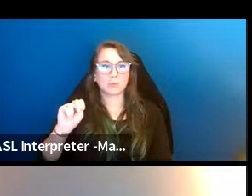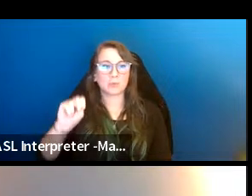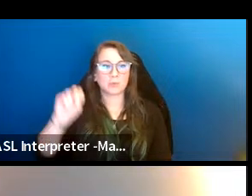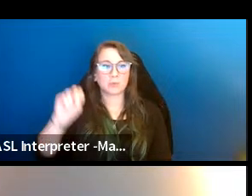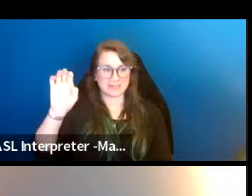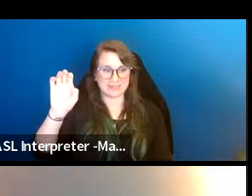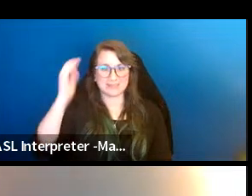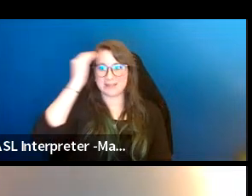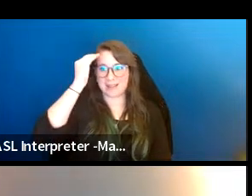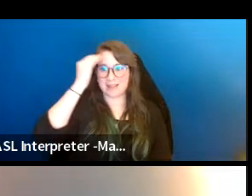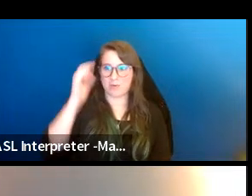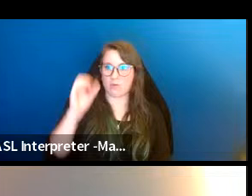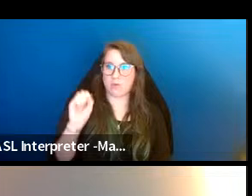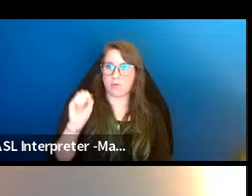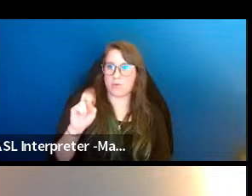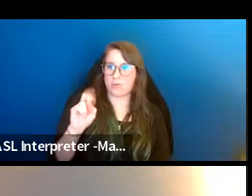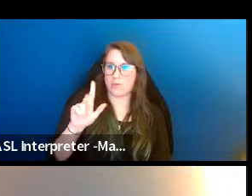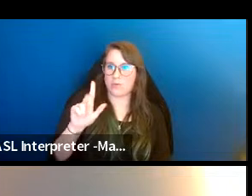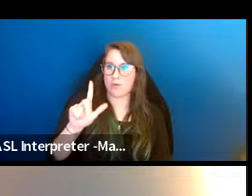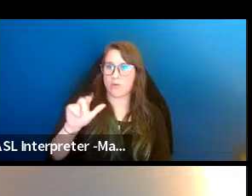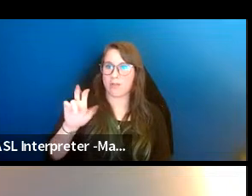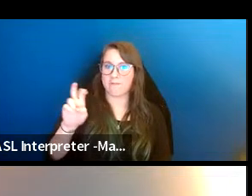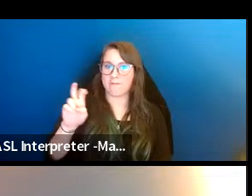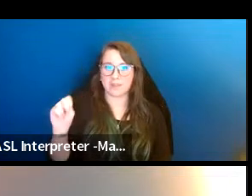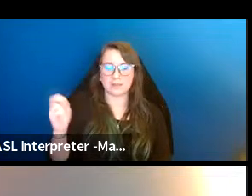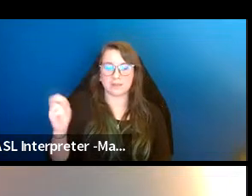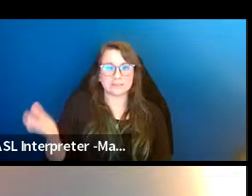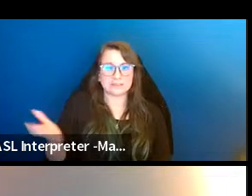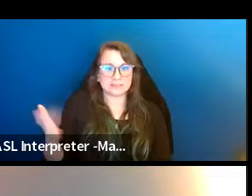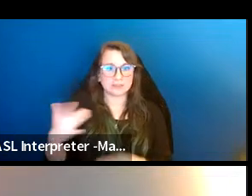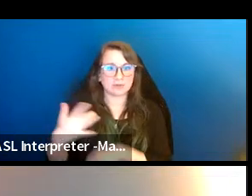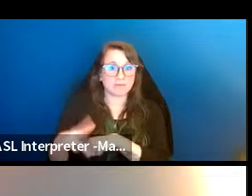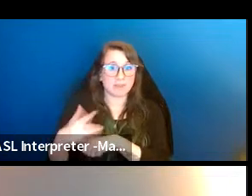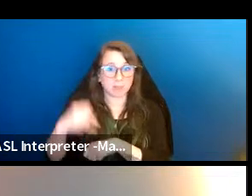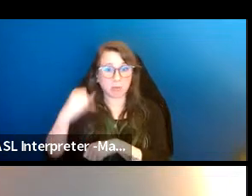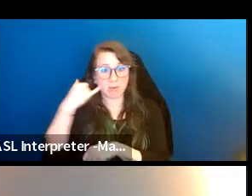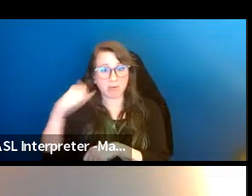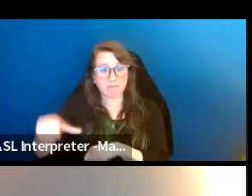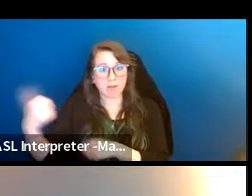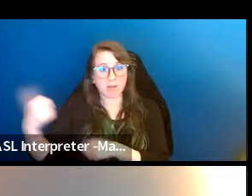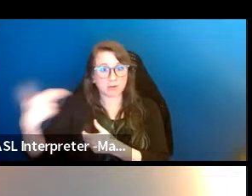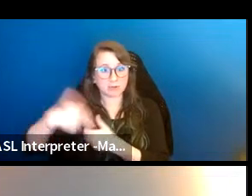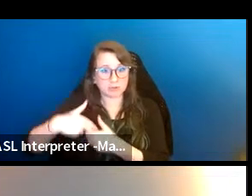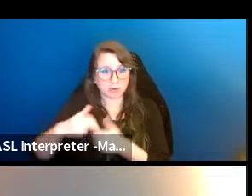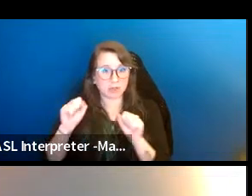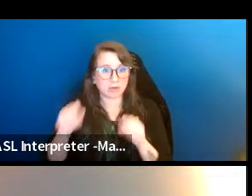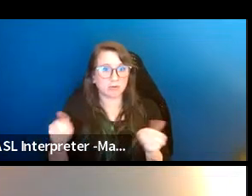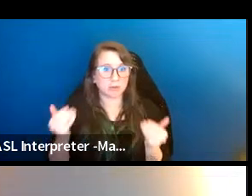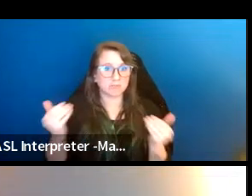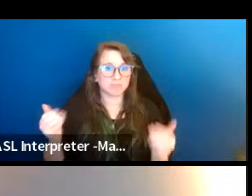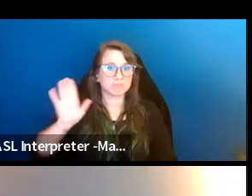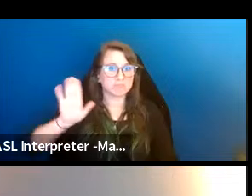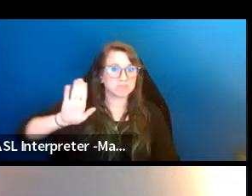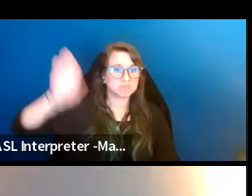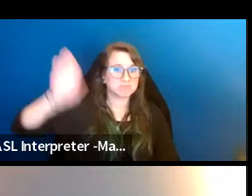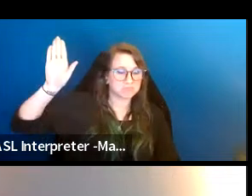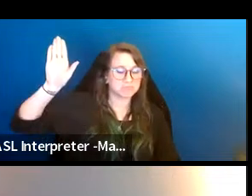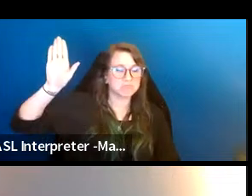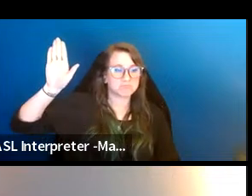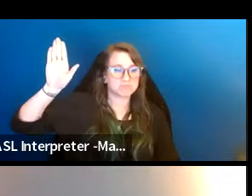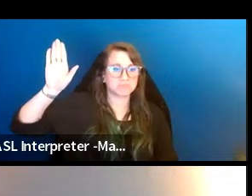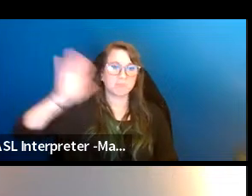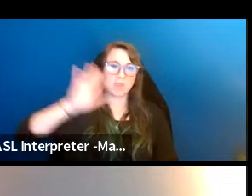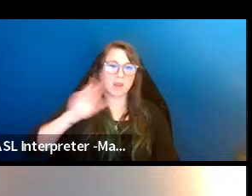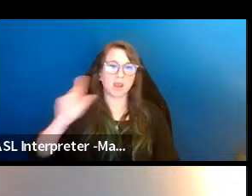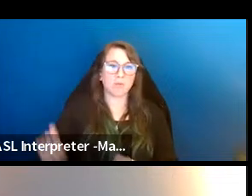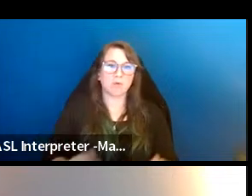Mr. Sullivan available. If anyone else is joining Mr. Sullivan, they can use the raise your hand feature so I can